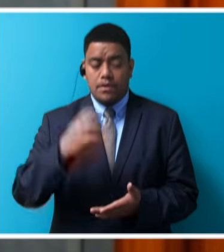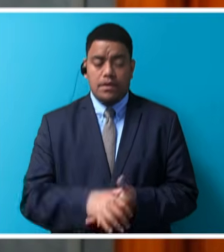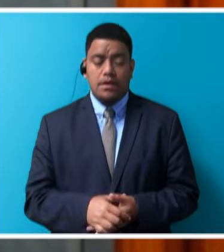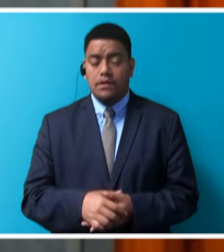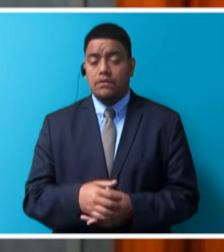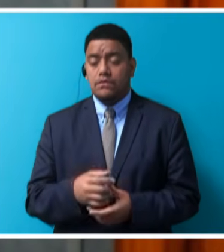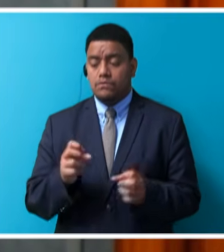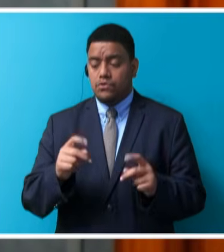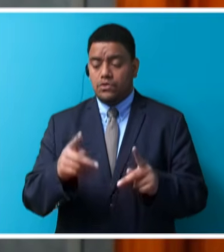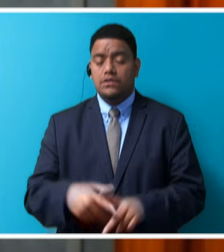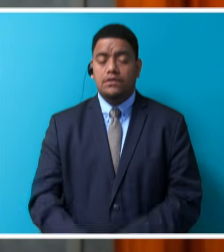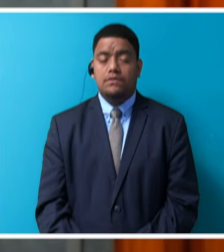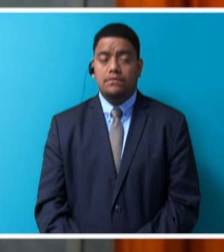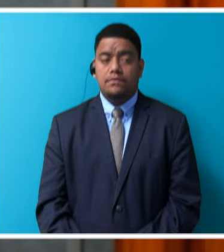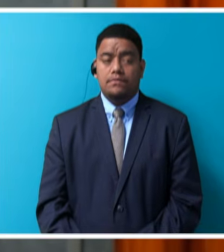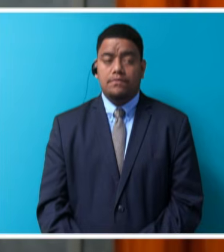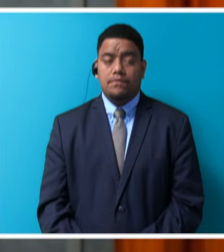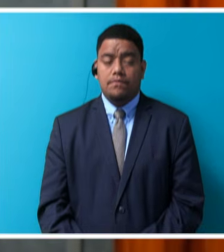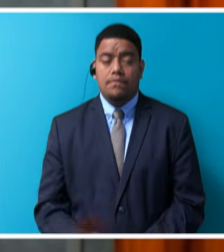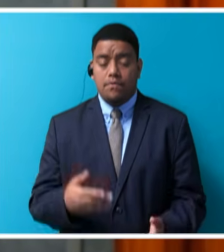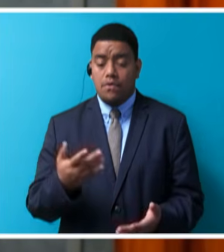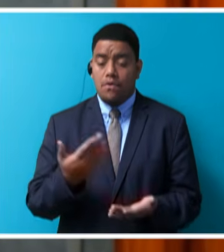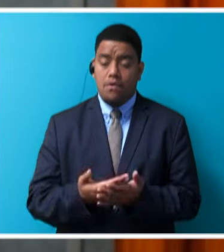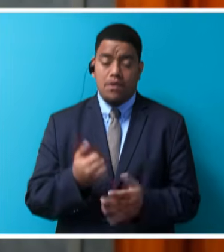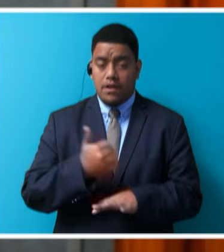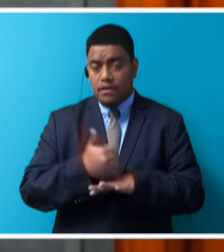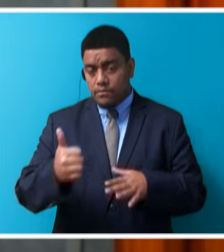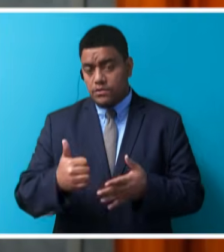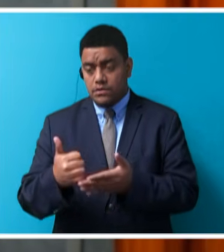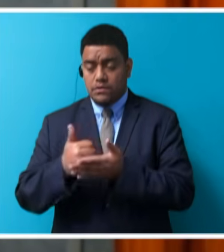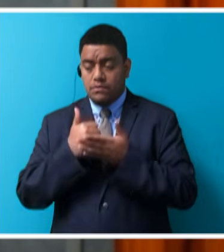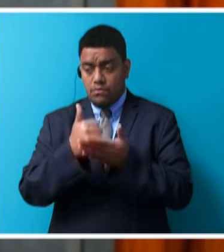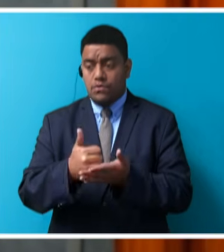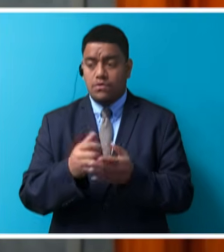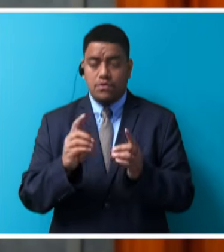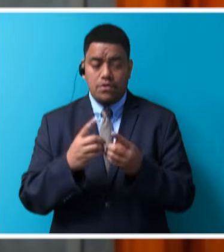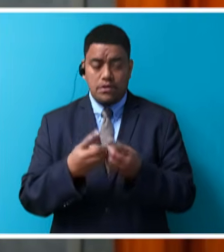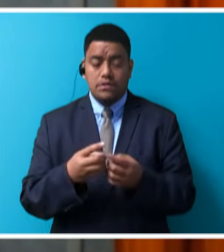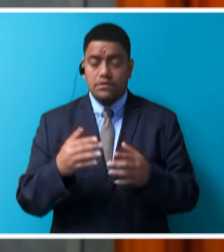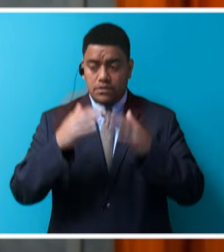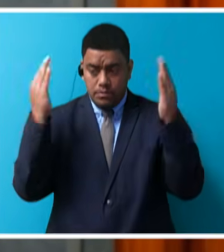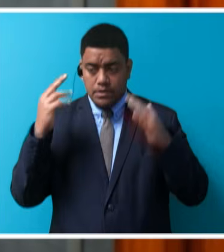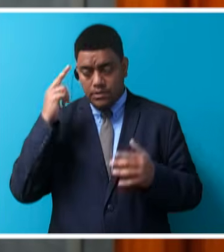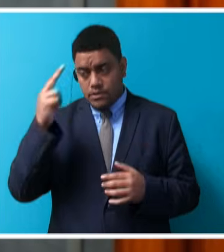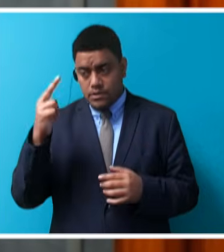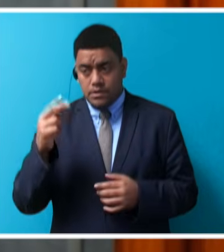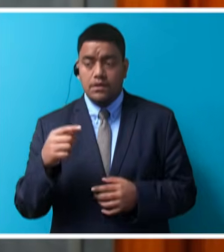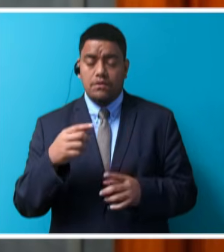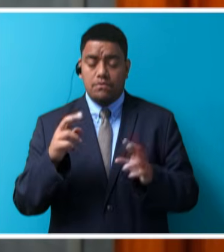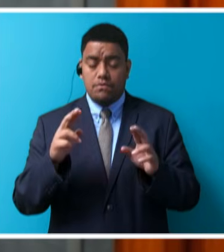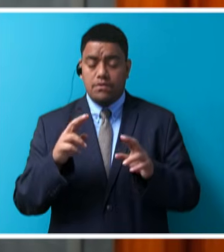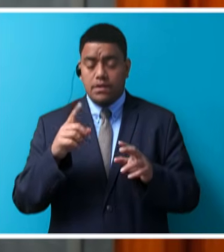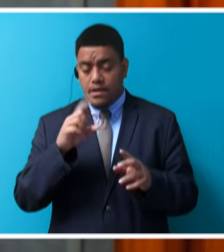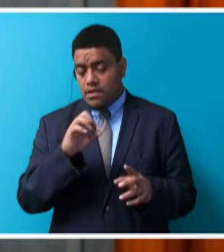opportunity. On the whole of government support for rural development, Mr. Speaker, sir, rural development cannot